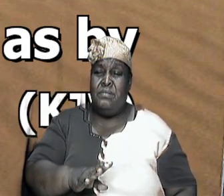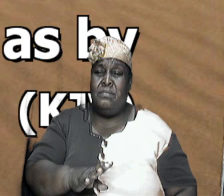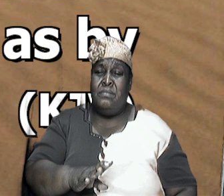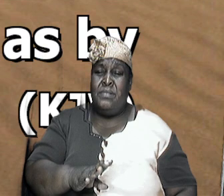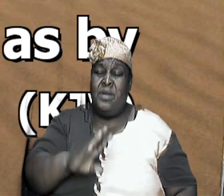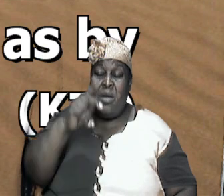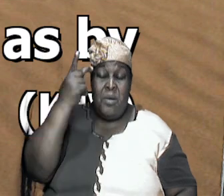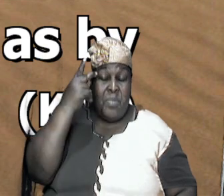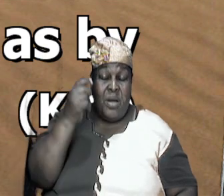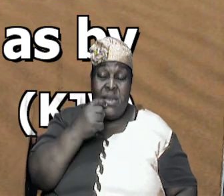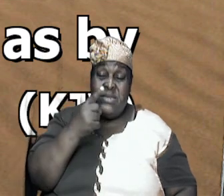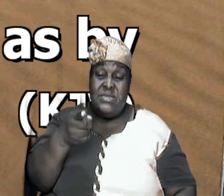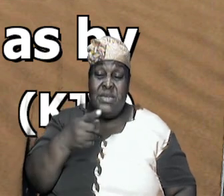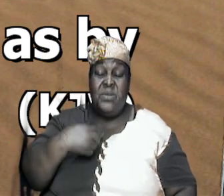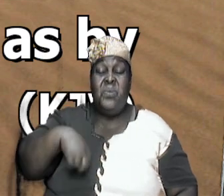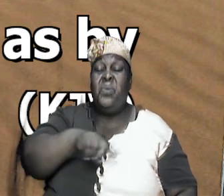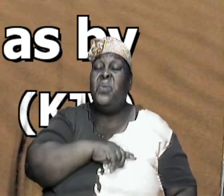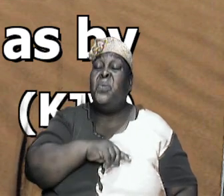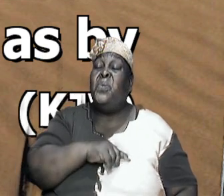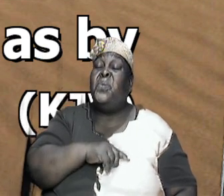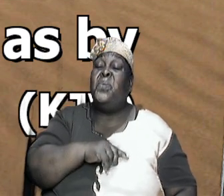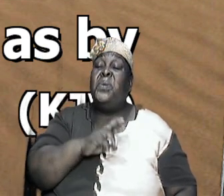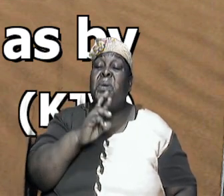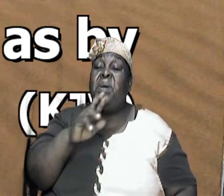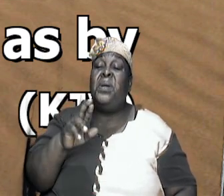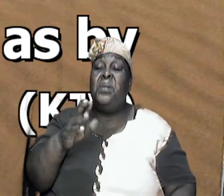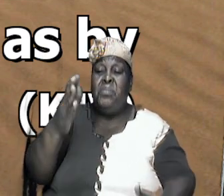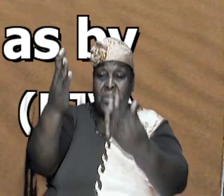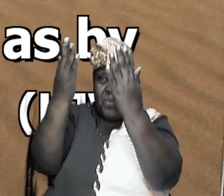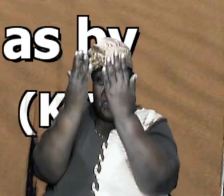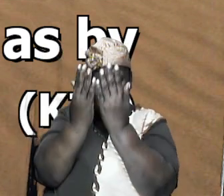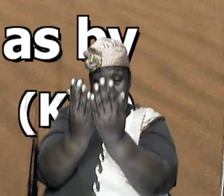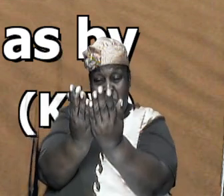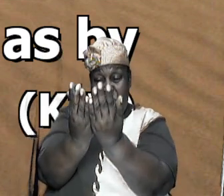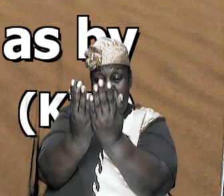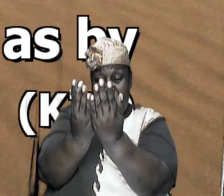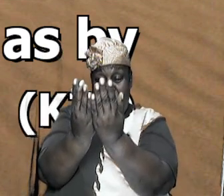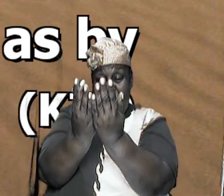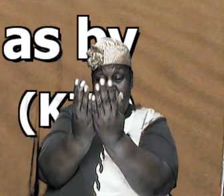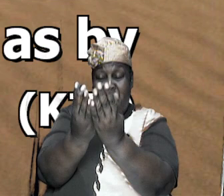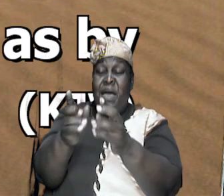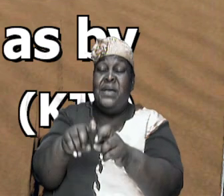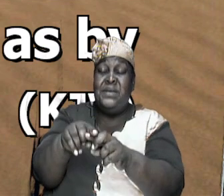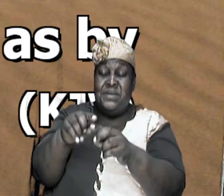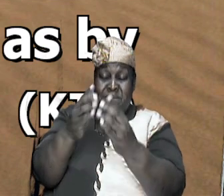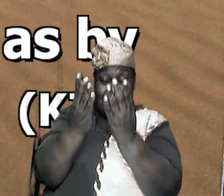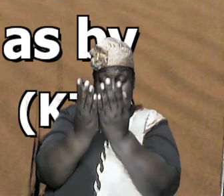So Paul is saying that we are beholding as in a glass